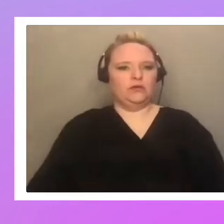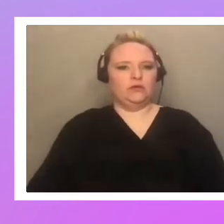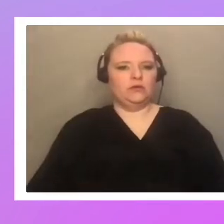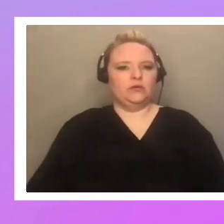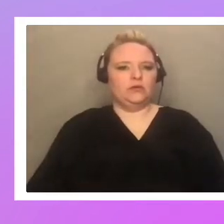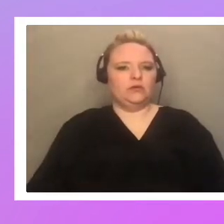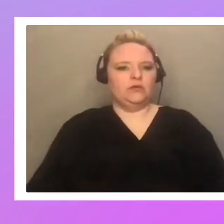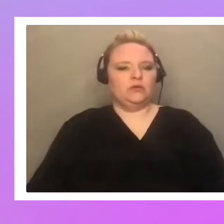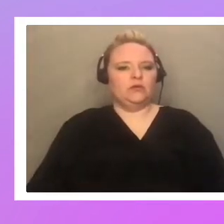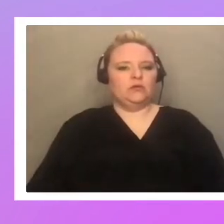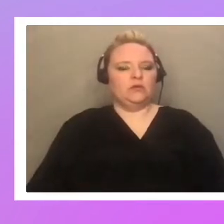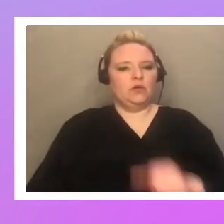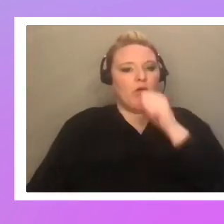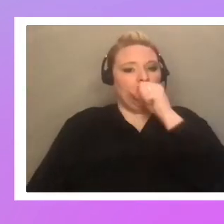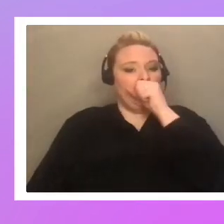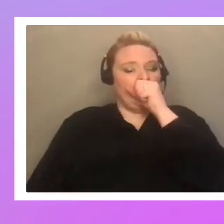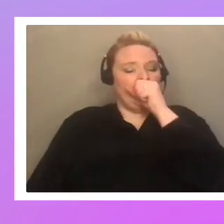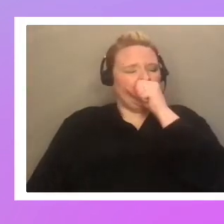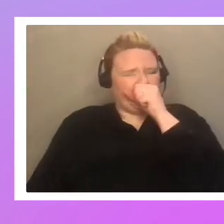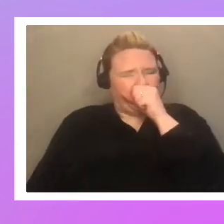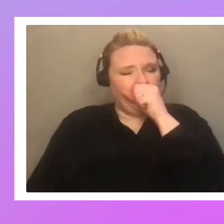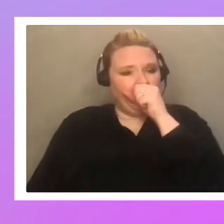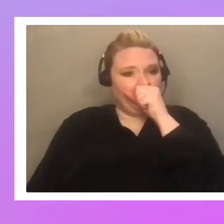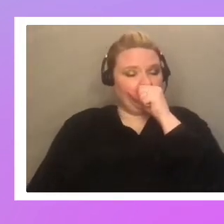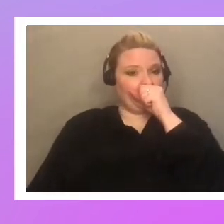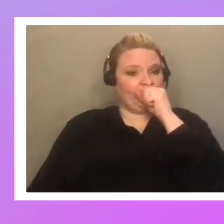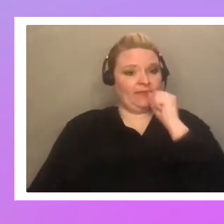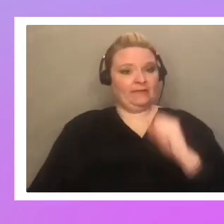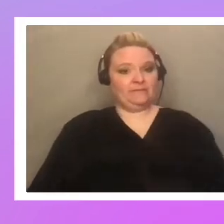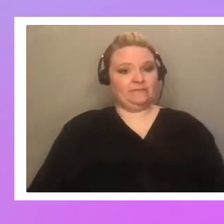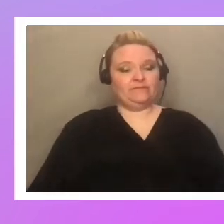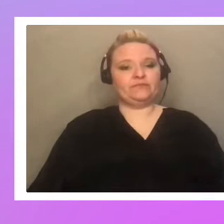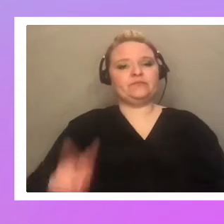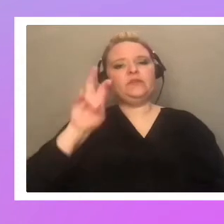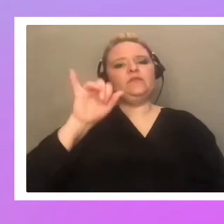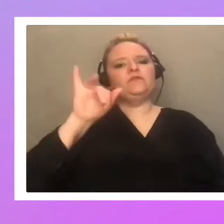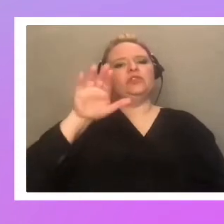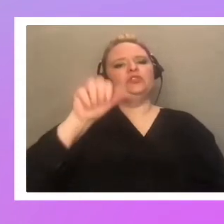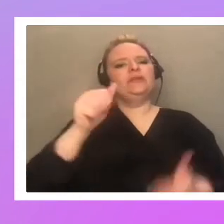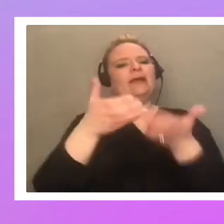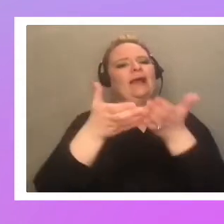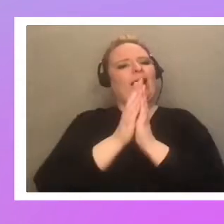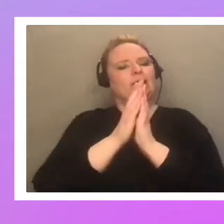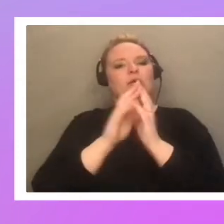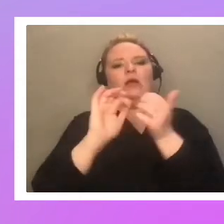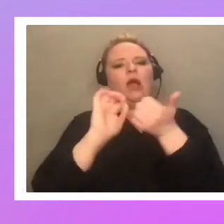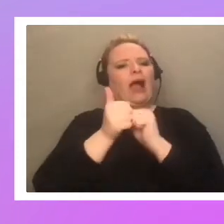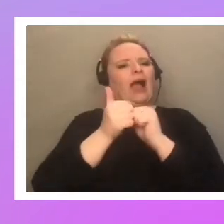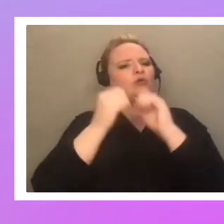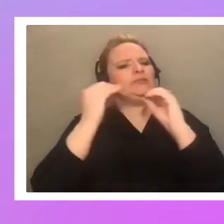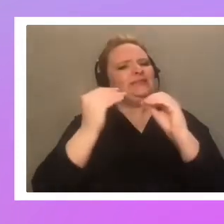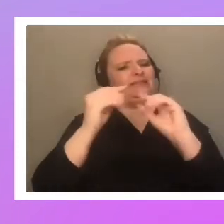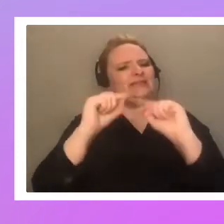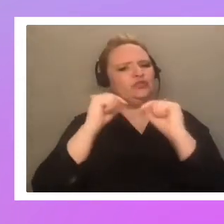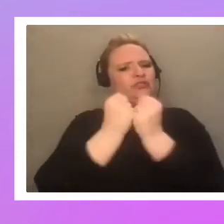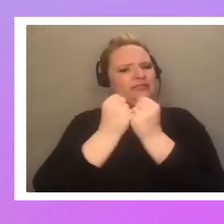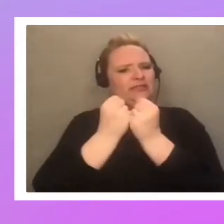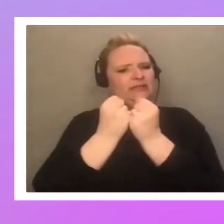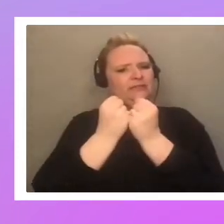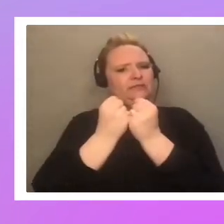So, Virginia also asks, how do you coach your team when it comes